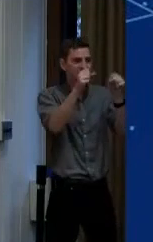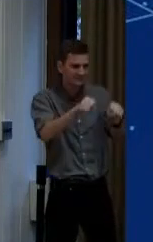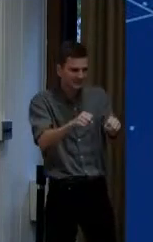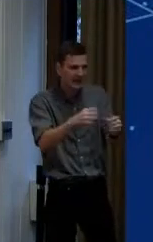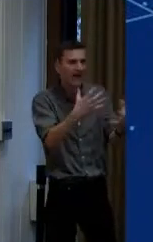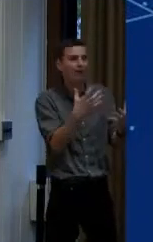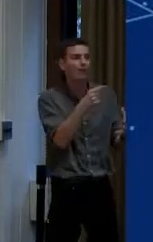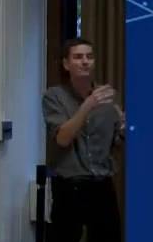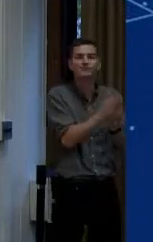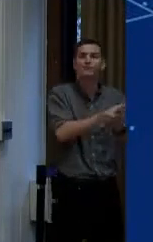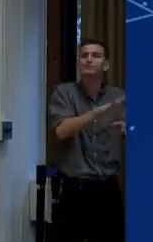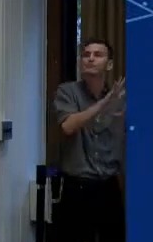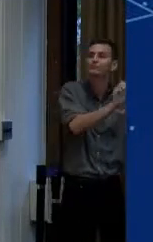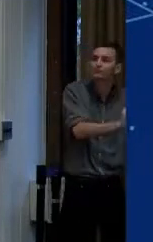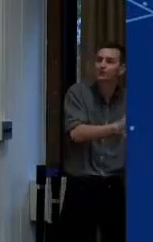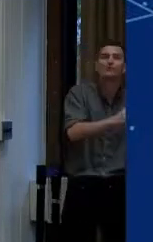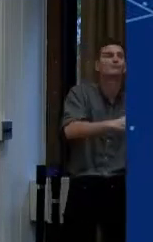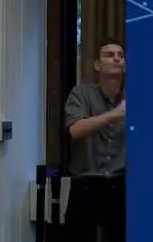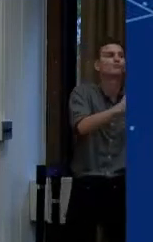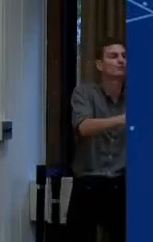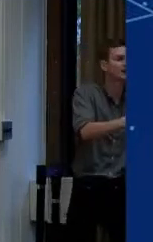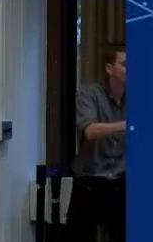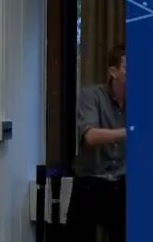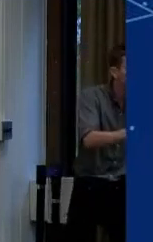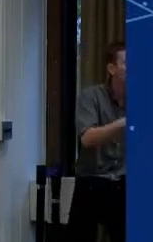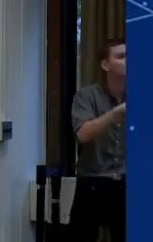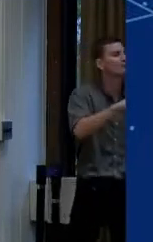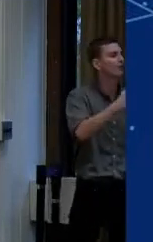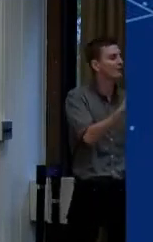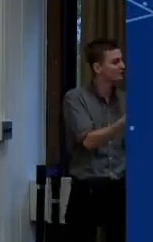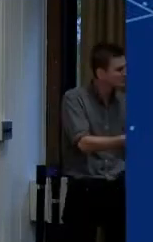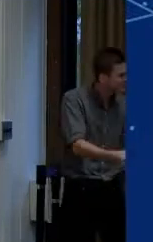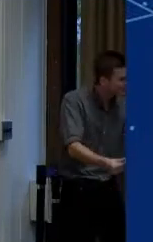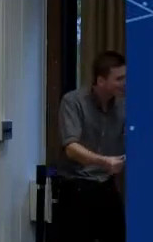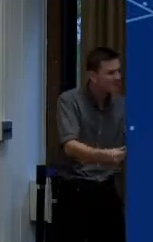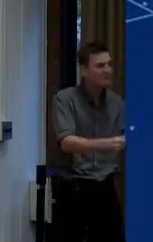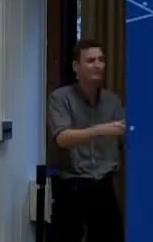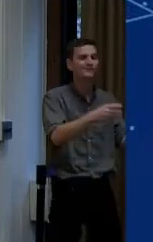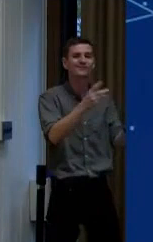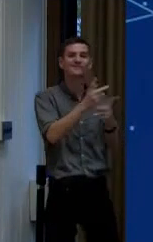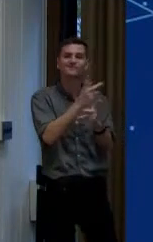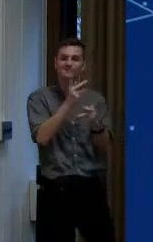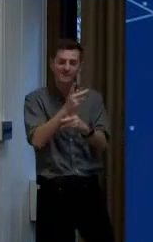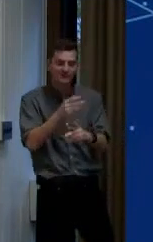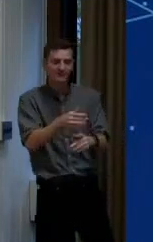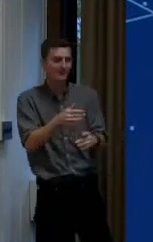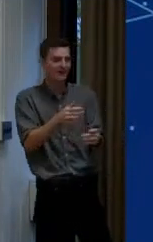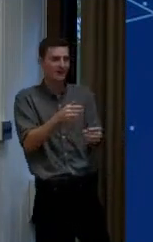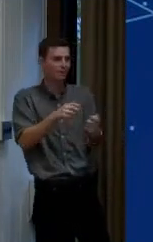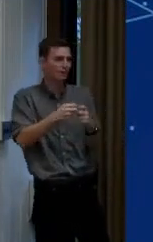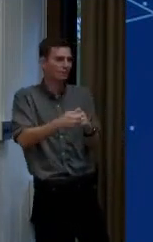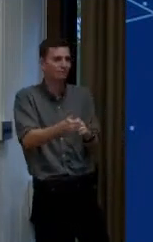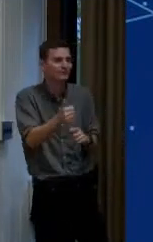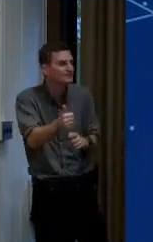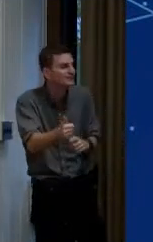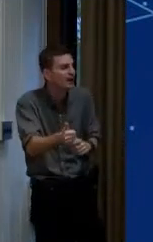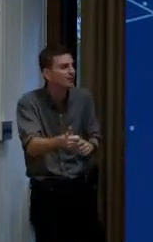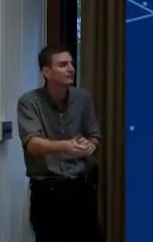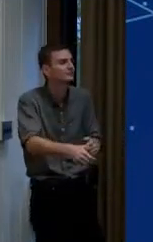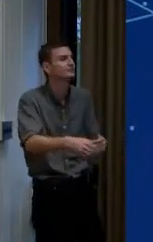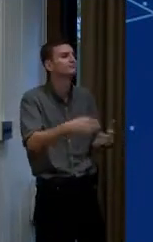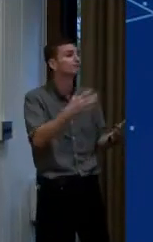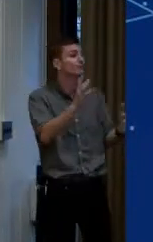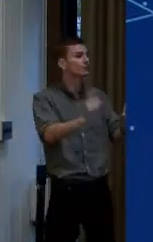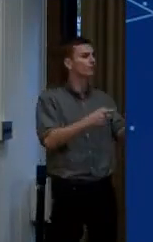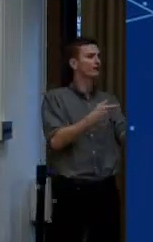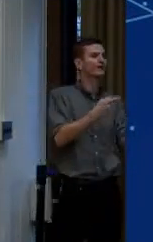to a process of problem solving and figuring things out on their own. Because the whole point of STEM